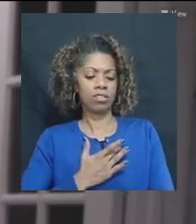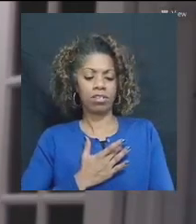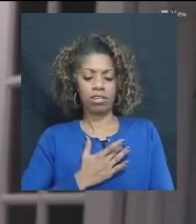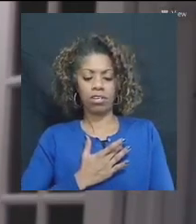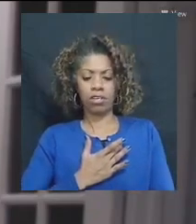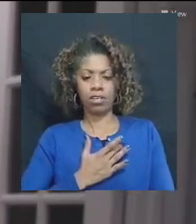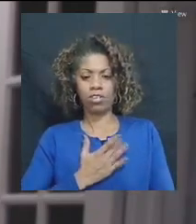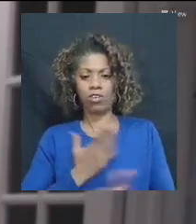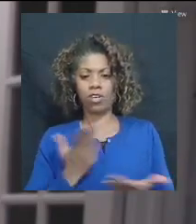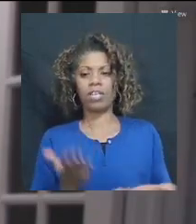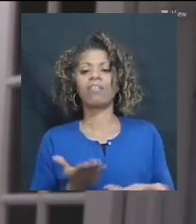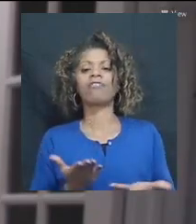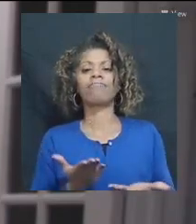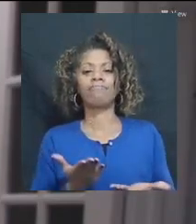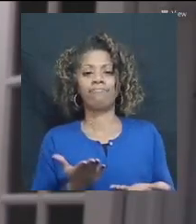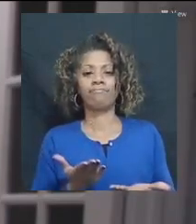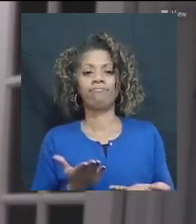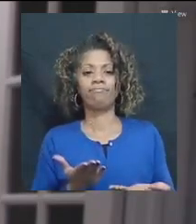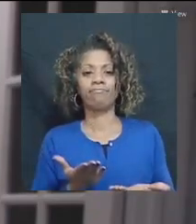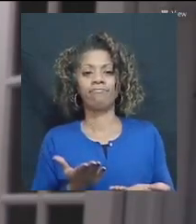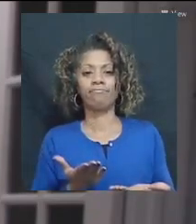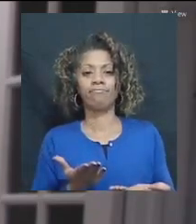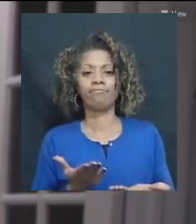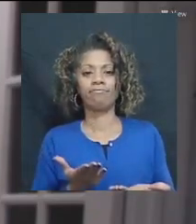let's begin.